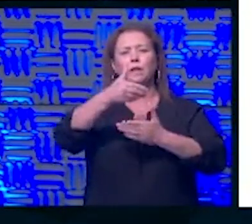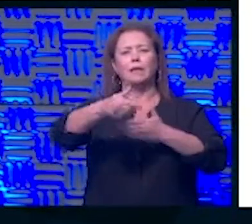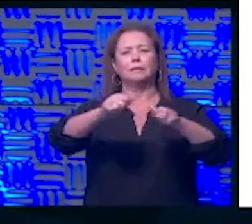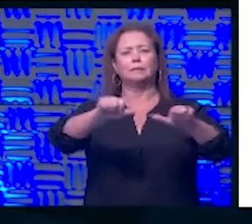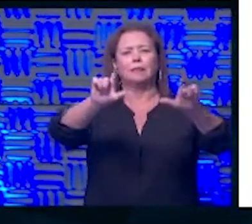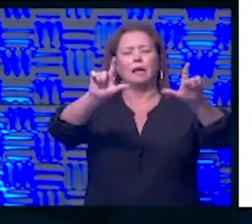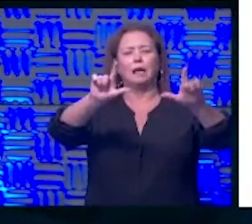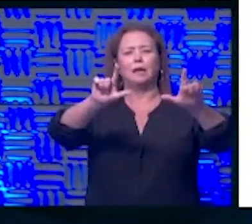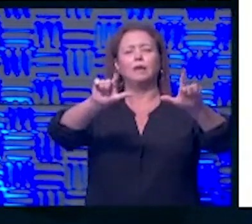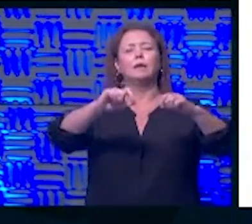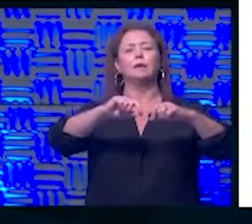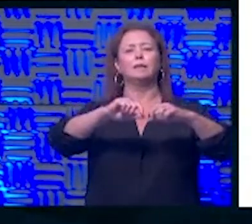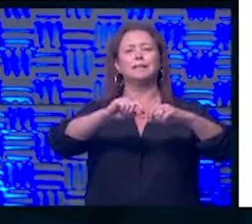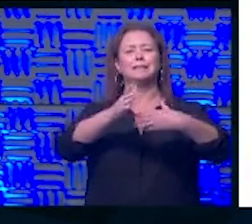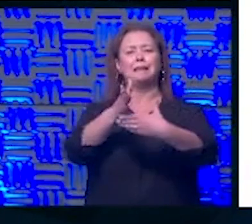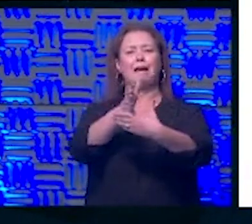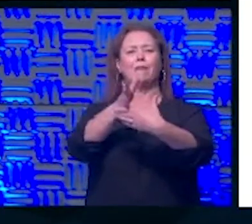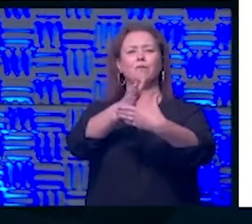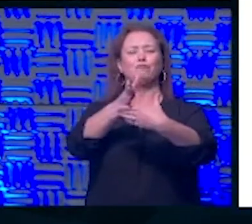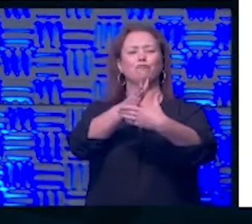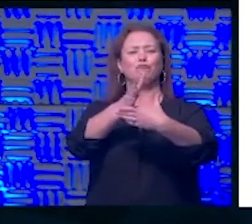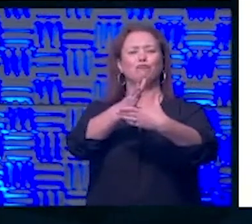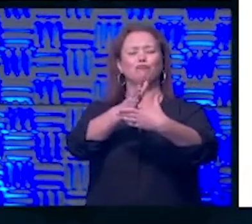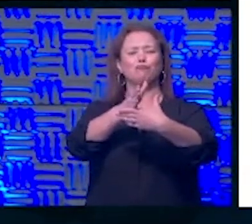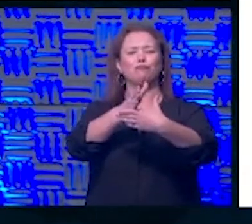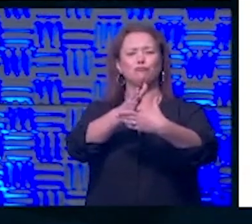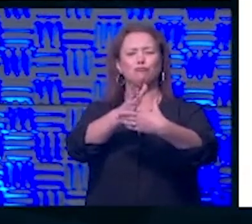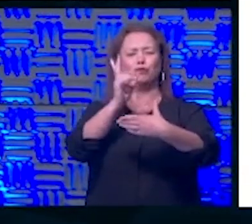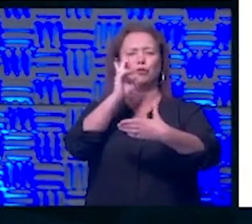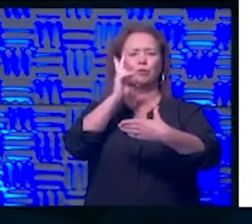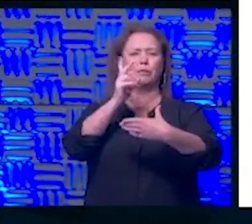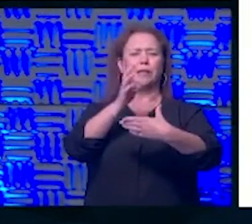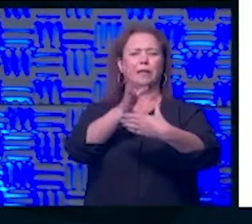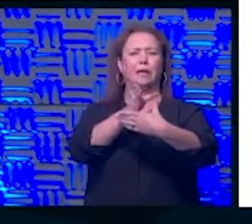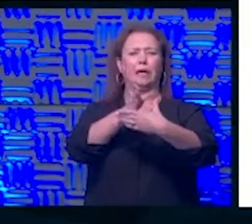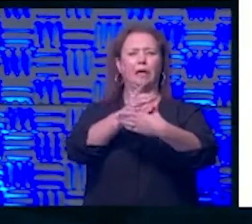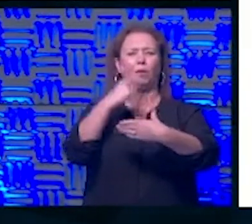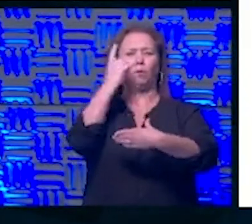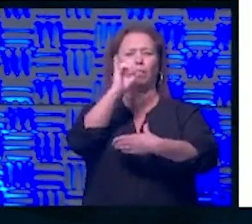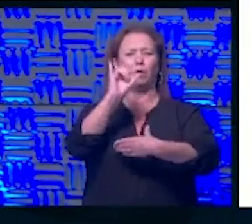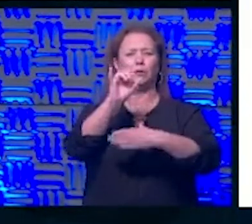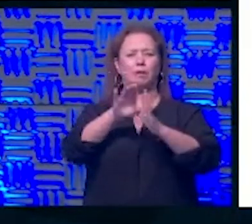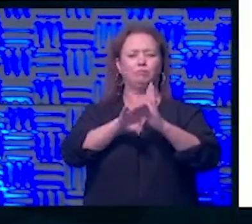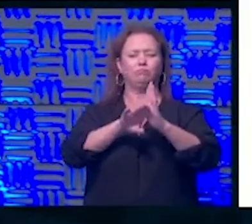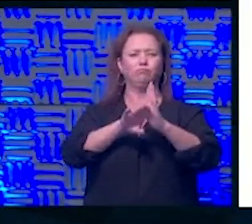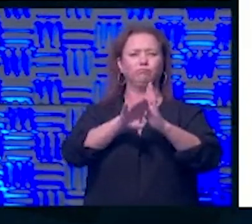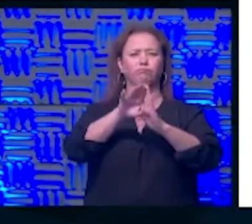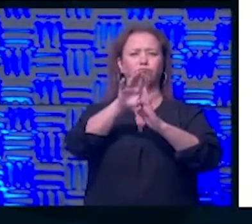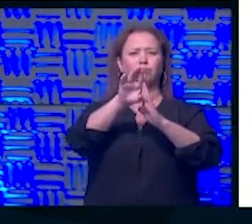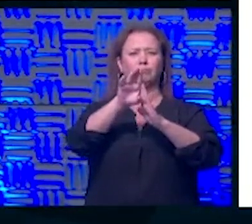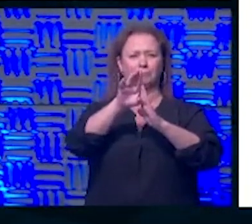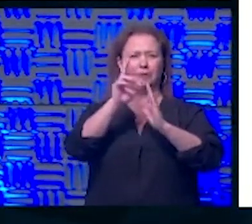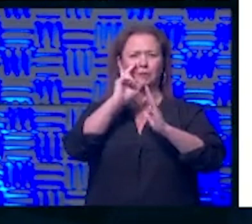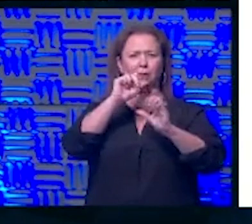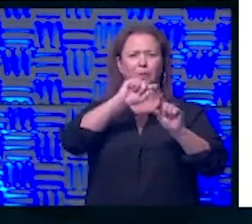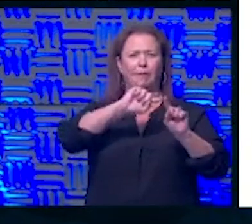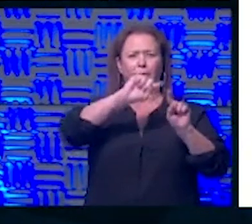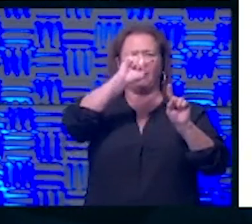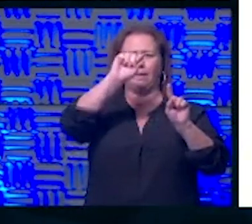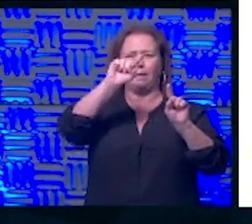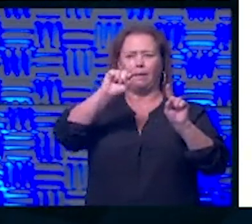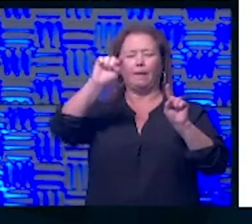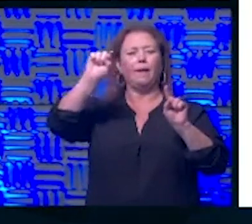rolling averages on new cases. You do see kind of what looks like an upward trend there in the last 10 days or